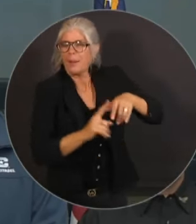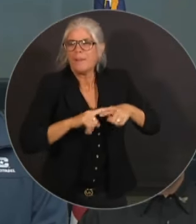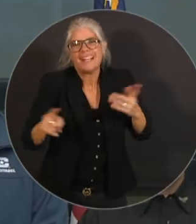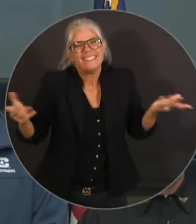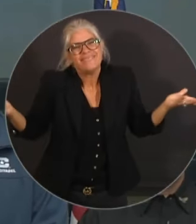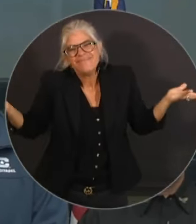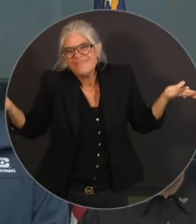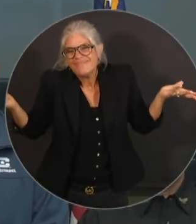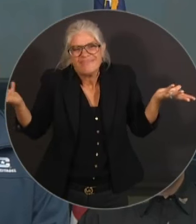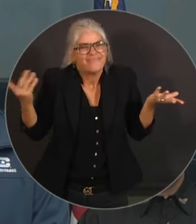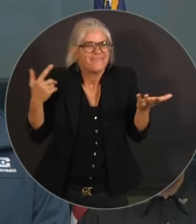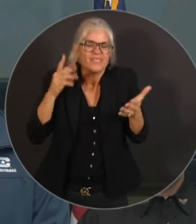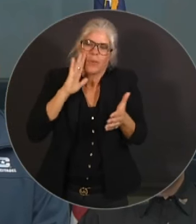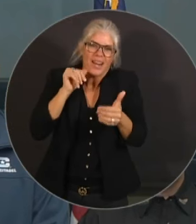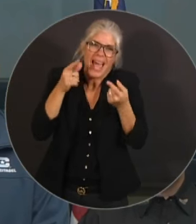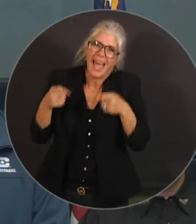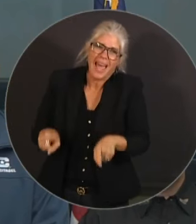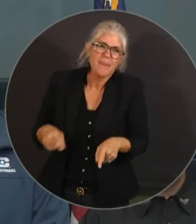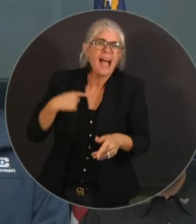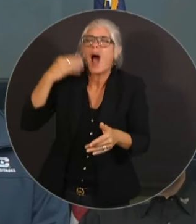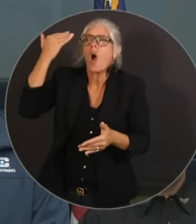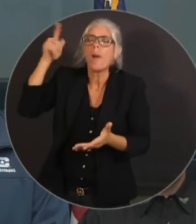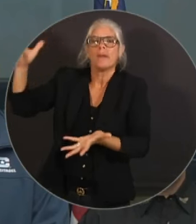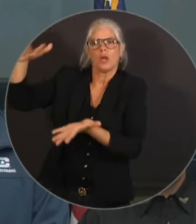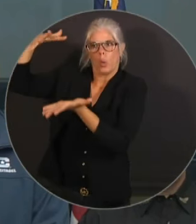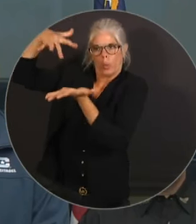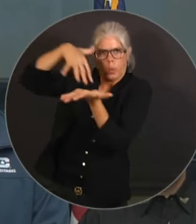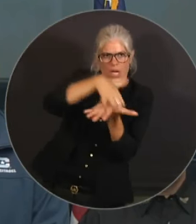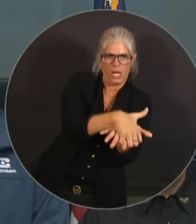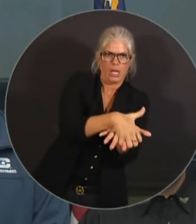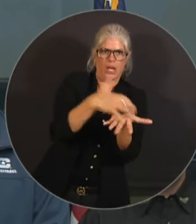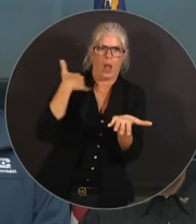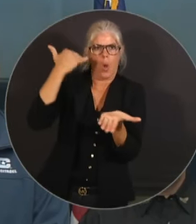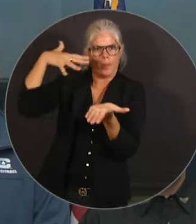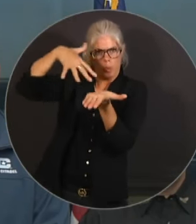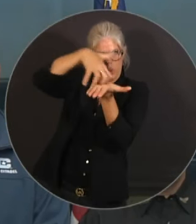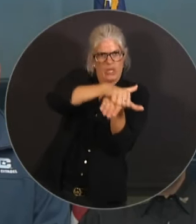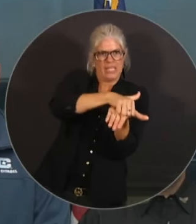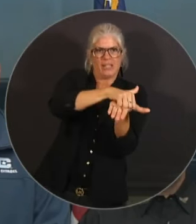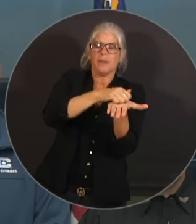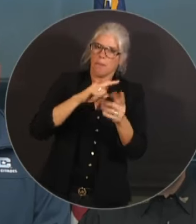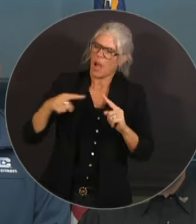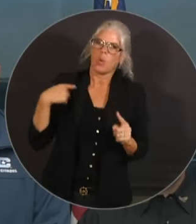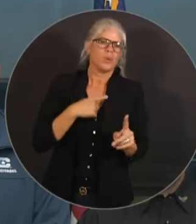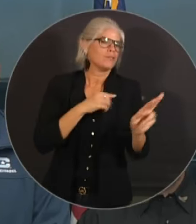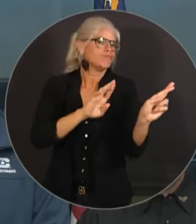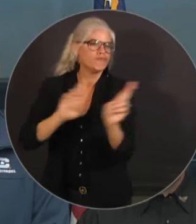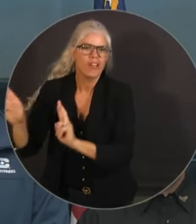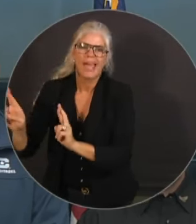as weak as possible between now and then. But we are preparing for it to be as